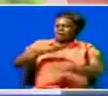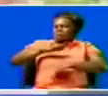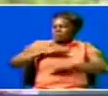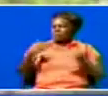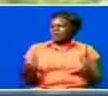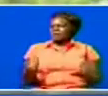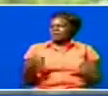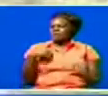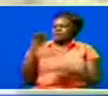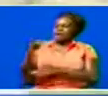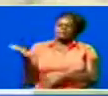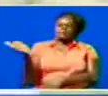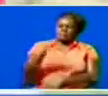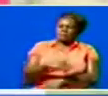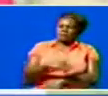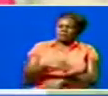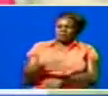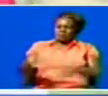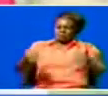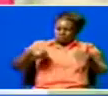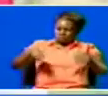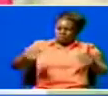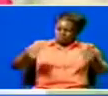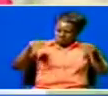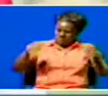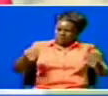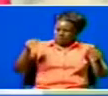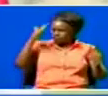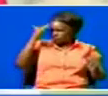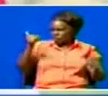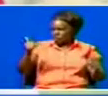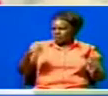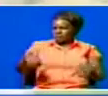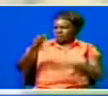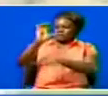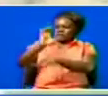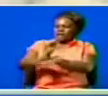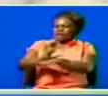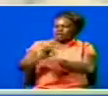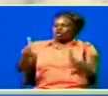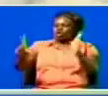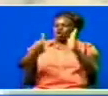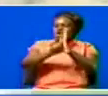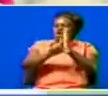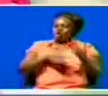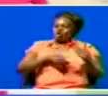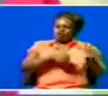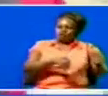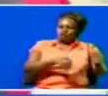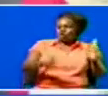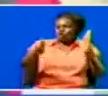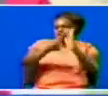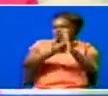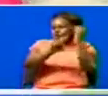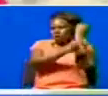vile warudi. Na tulisubiri kwa sababu kanisa linafuata sheria, na nikasema sheria ya